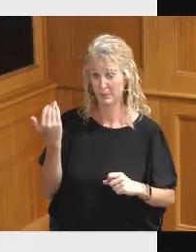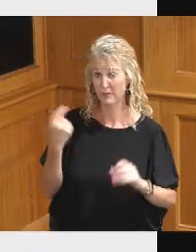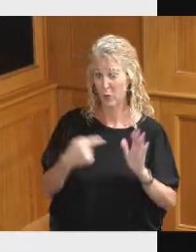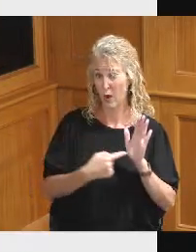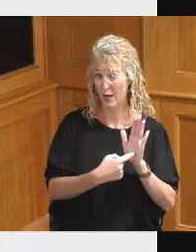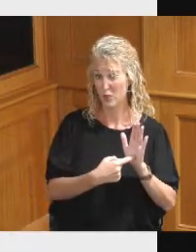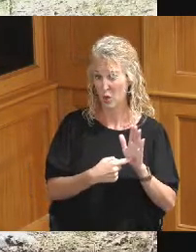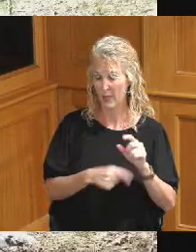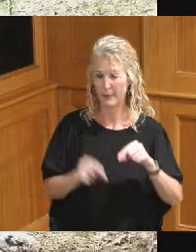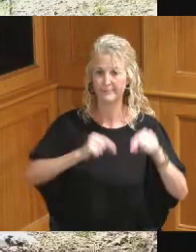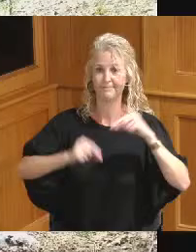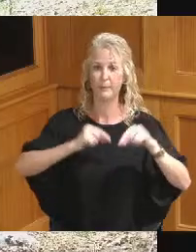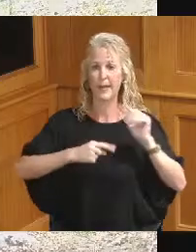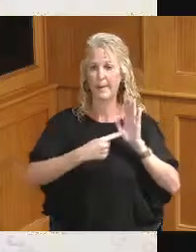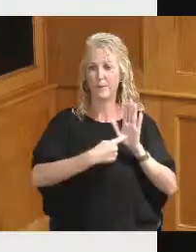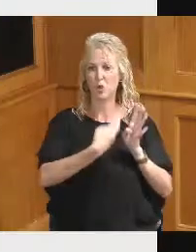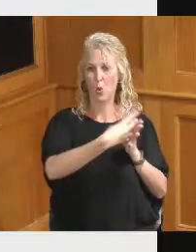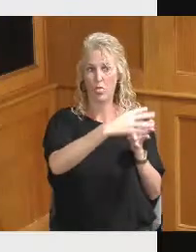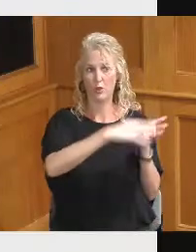just jump back to this slide,